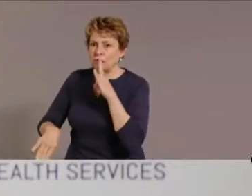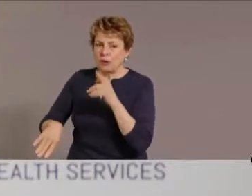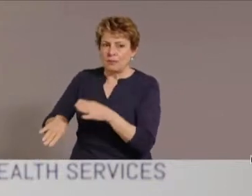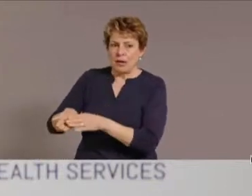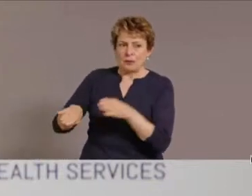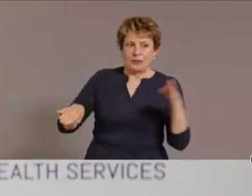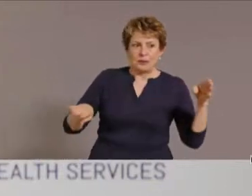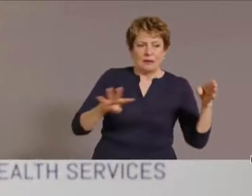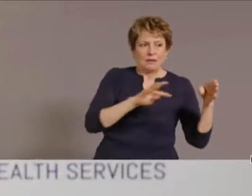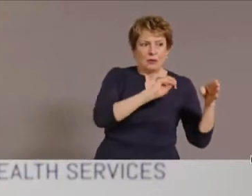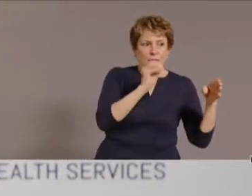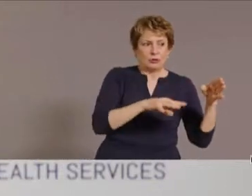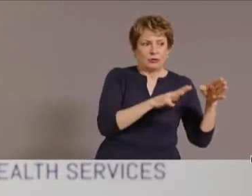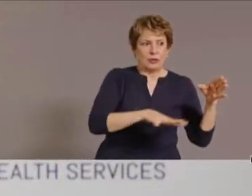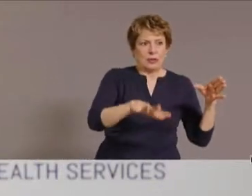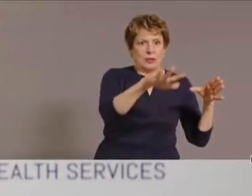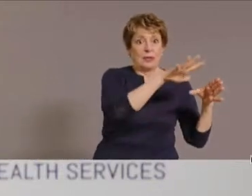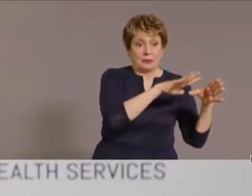another